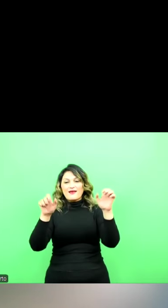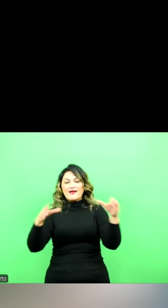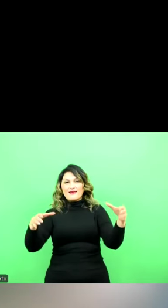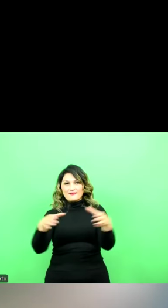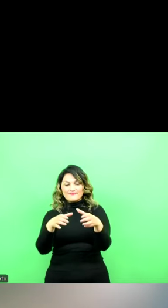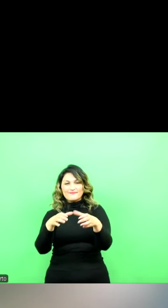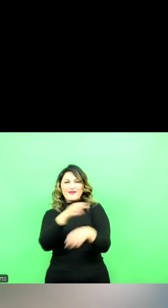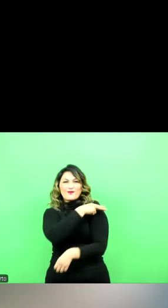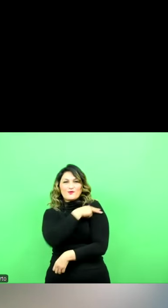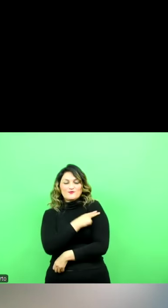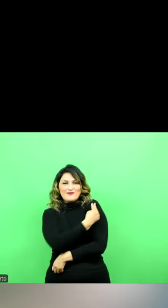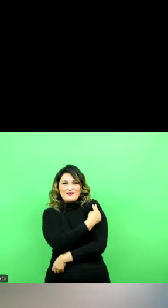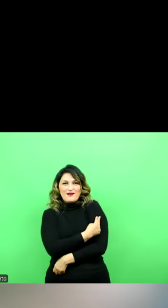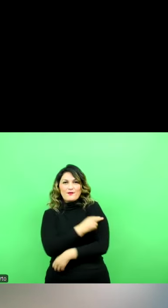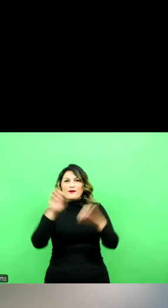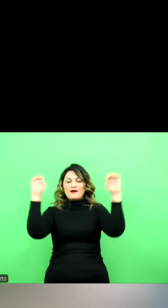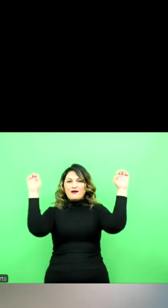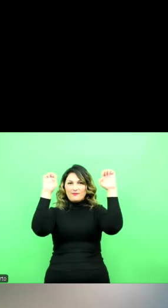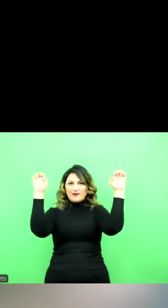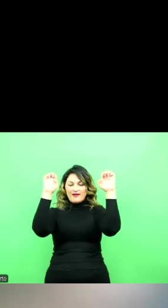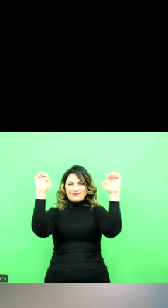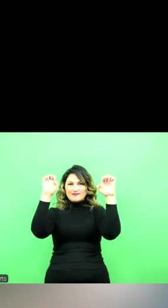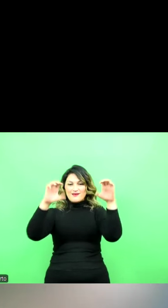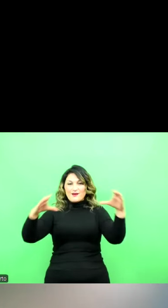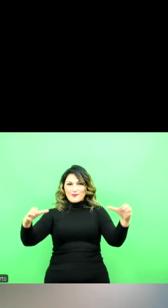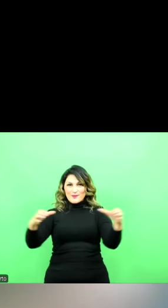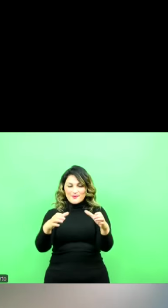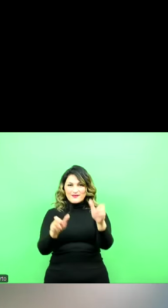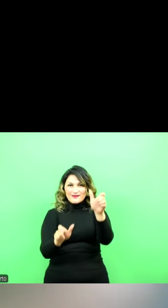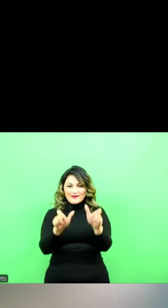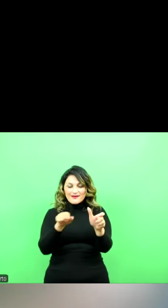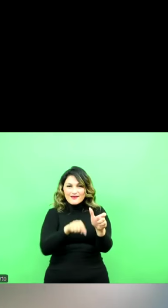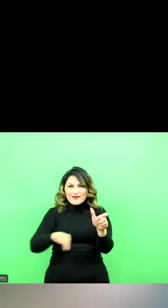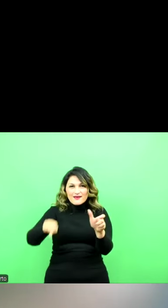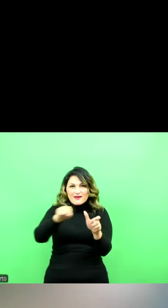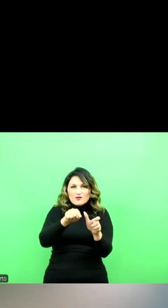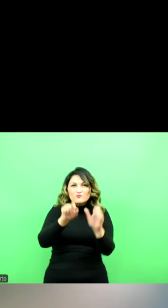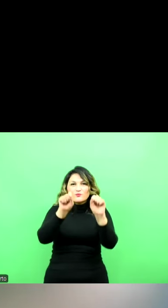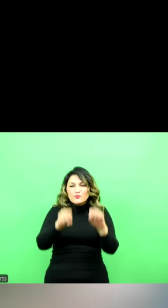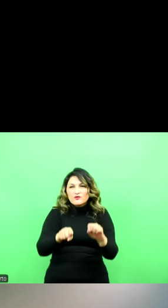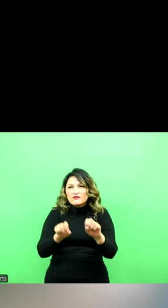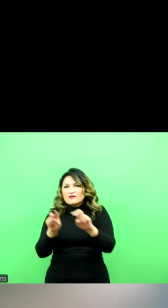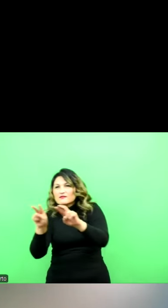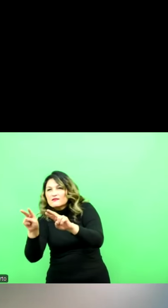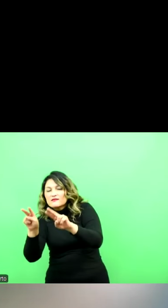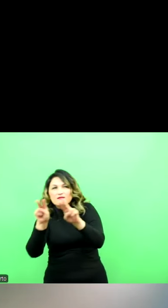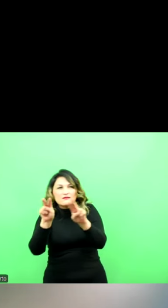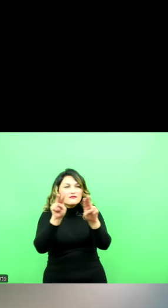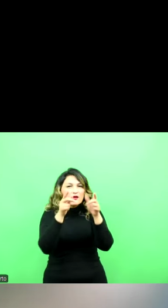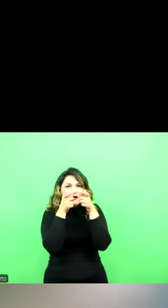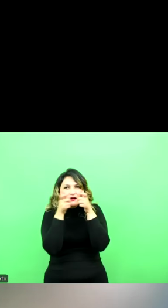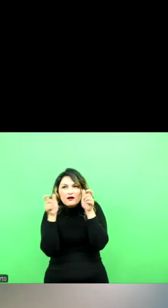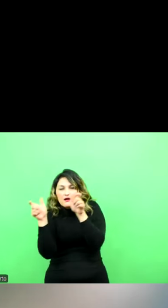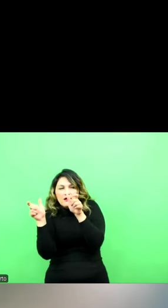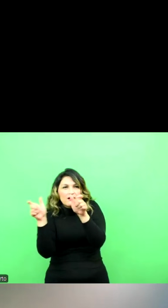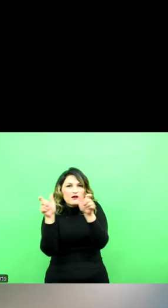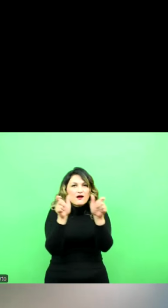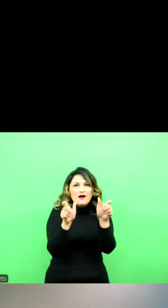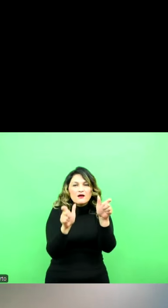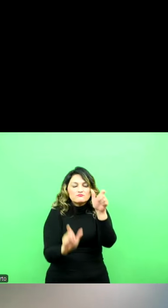emergency committee and be consulted about any activity that pertains to disaster risk